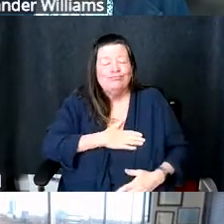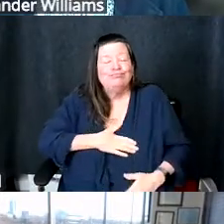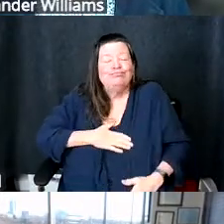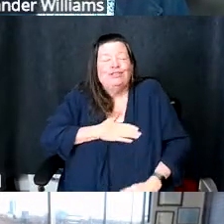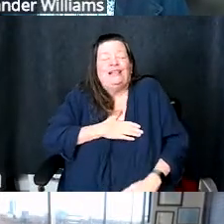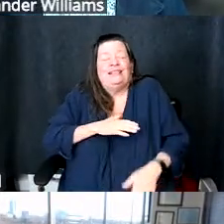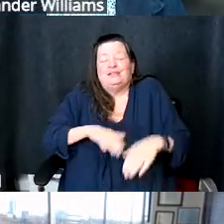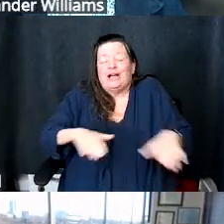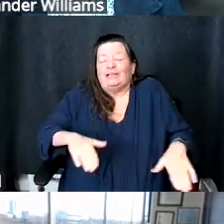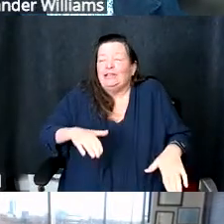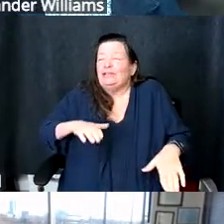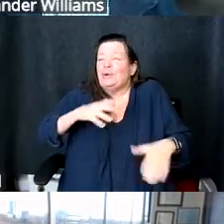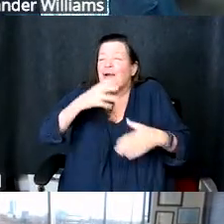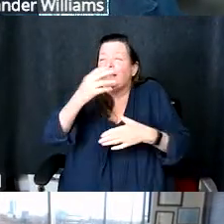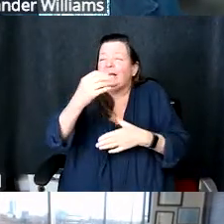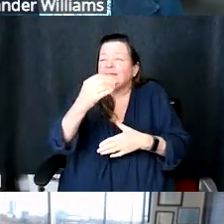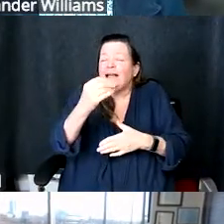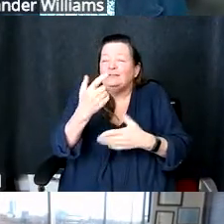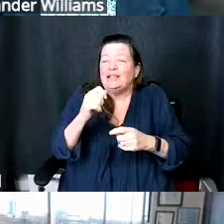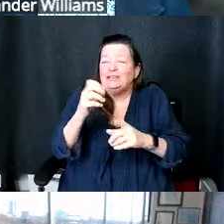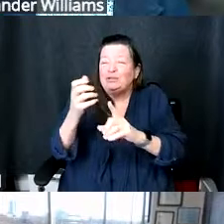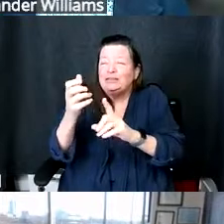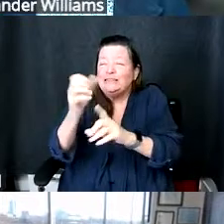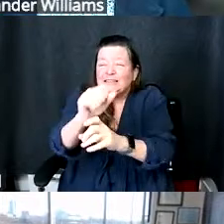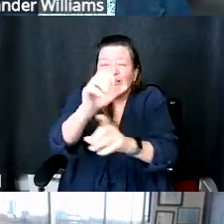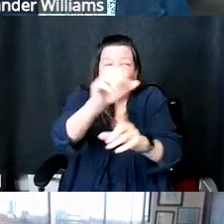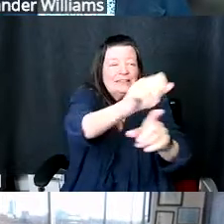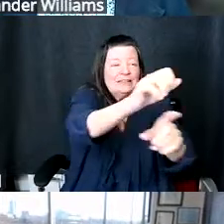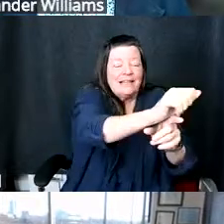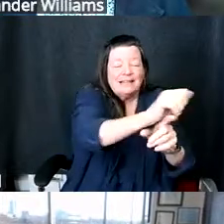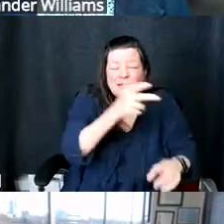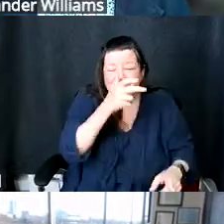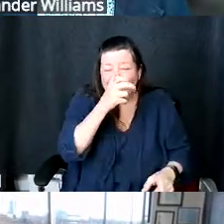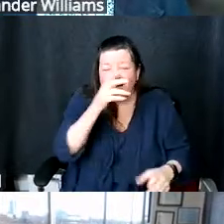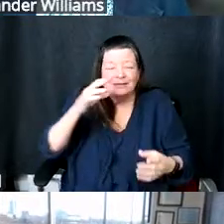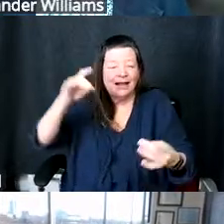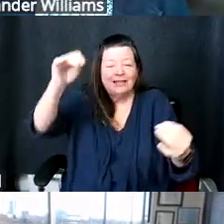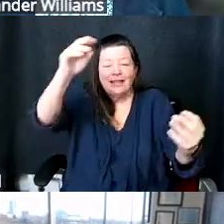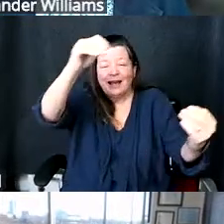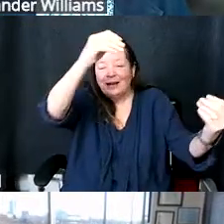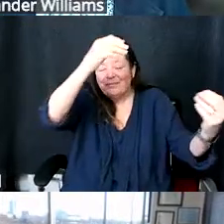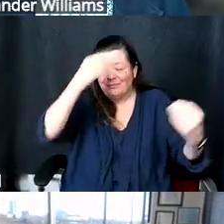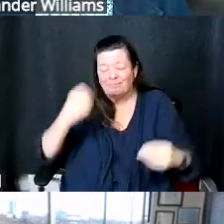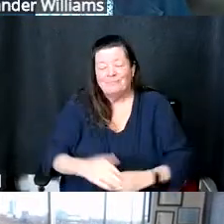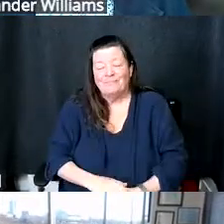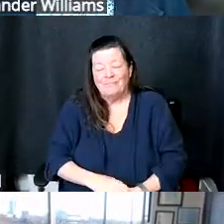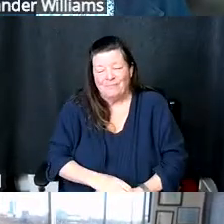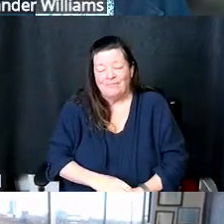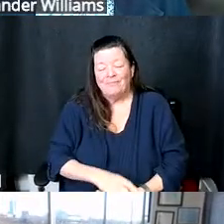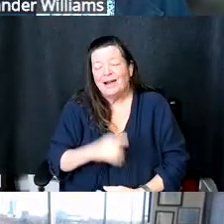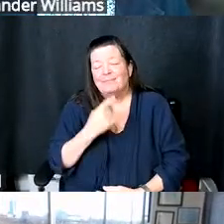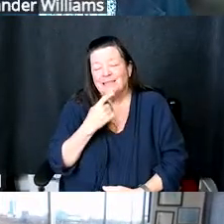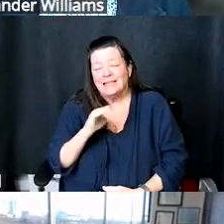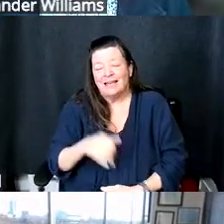trying to catch those beautiful light up bugs that flew around the skies. That is one of the things that I miss.